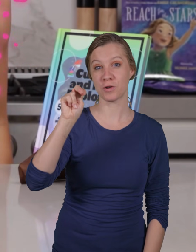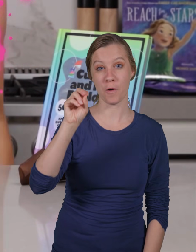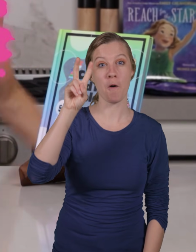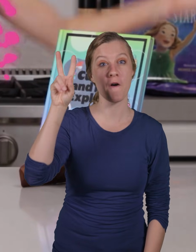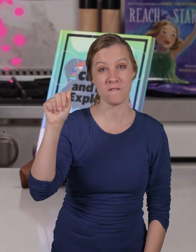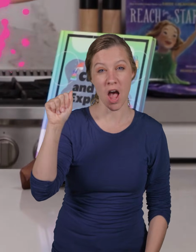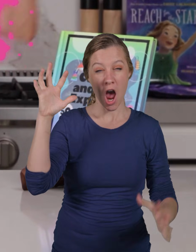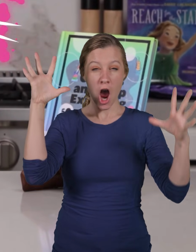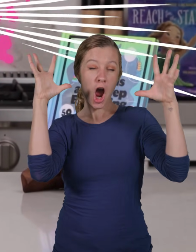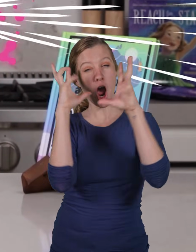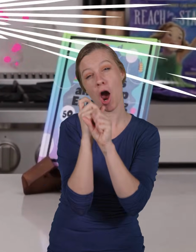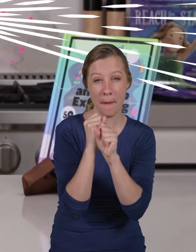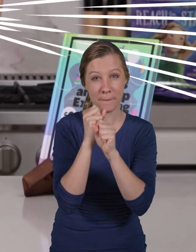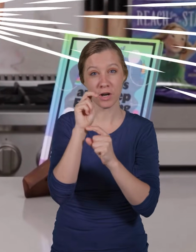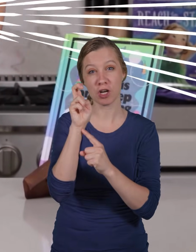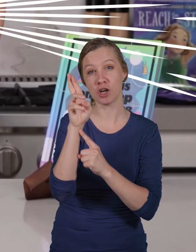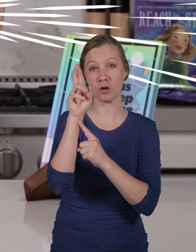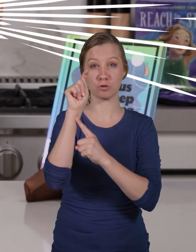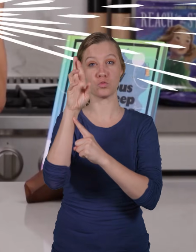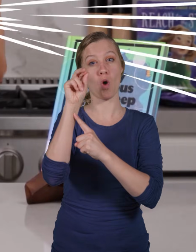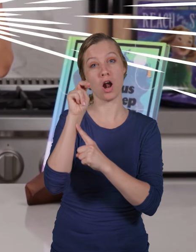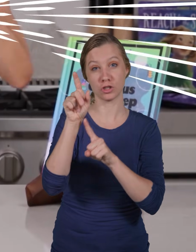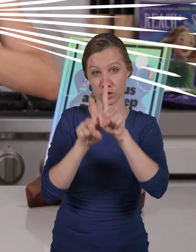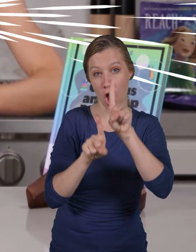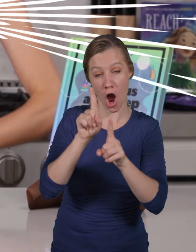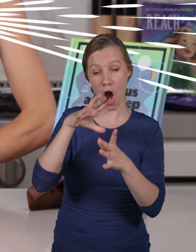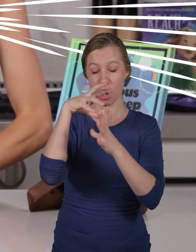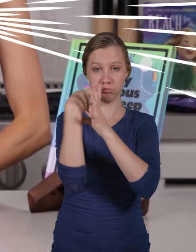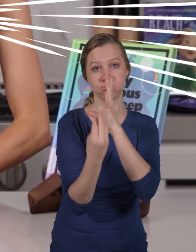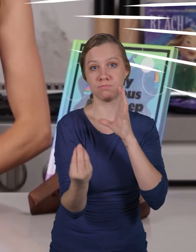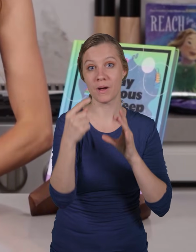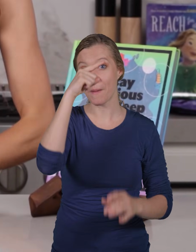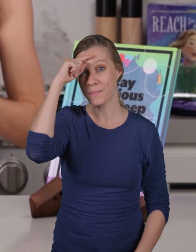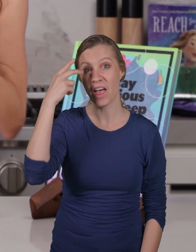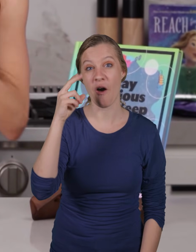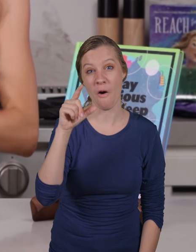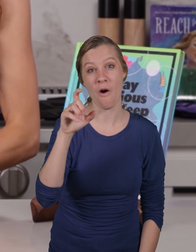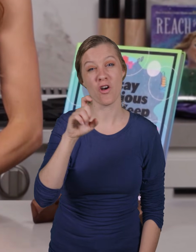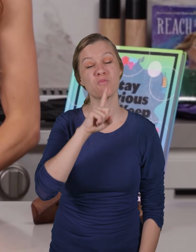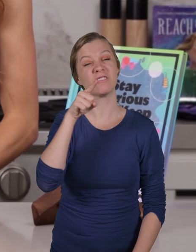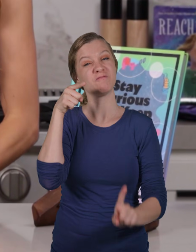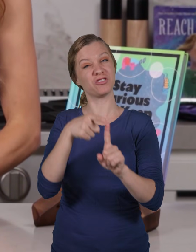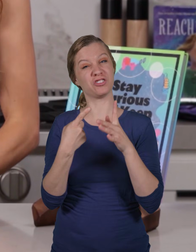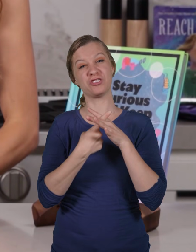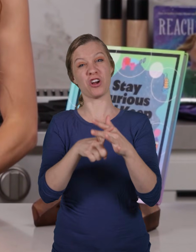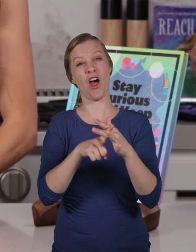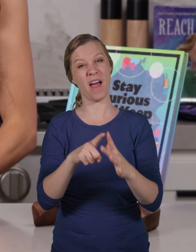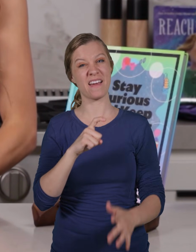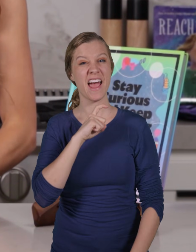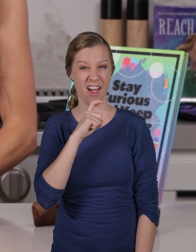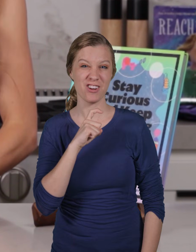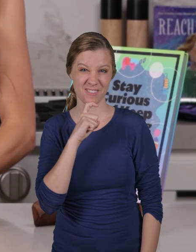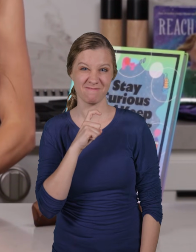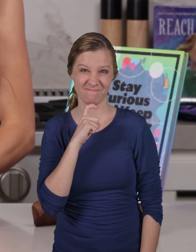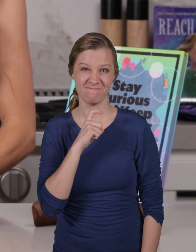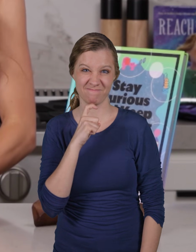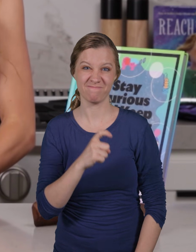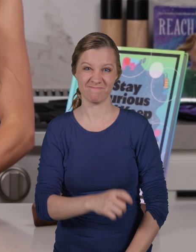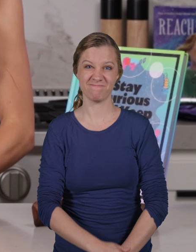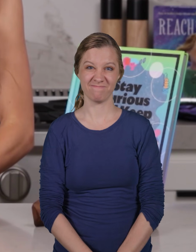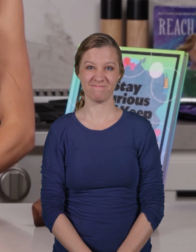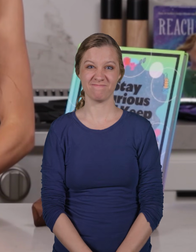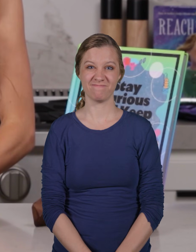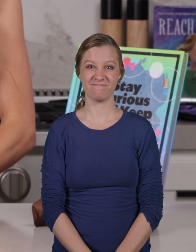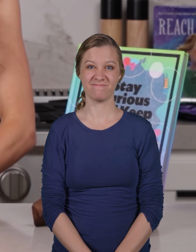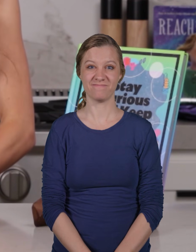a supernova, collapsing into a neutron star, or becoming a black hole. But either way, iron was